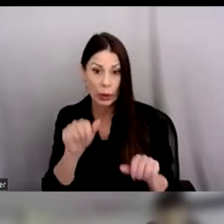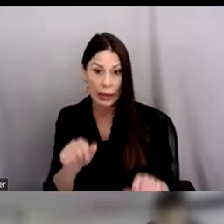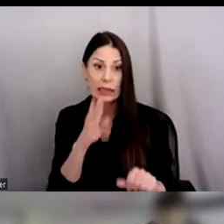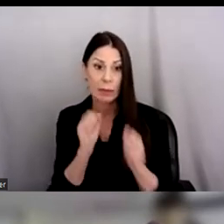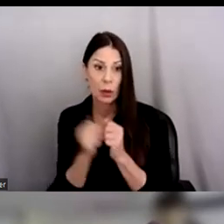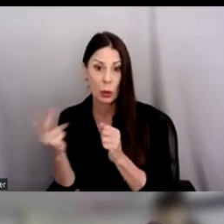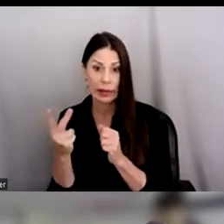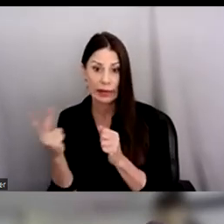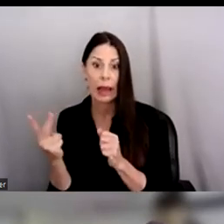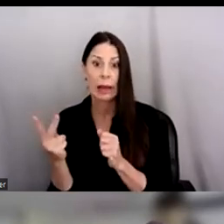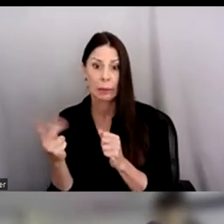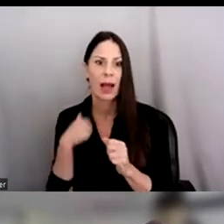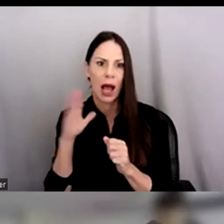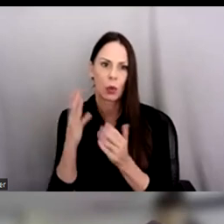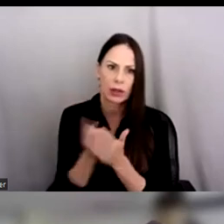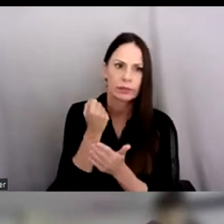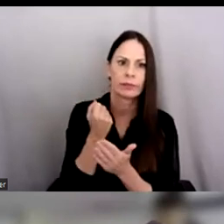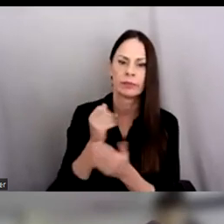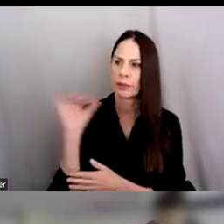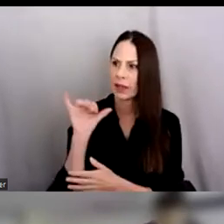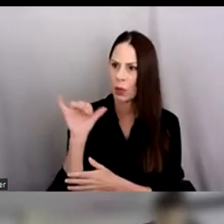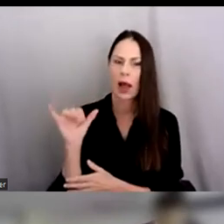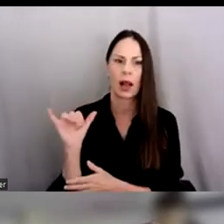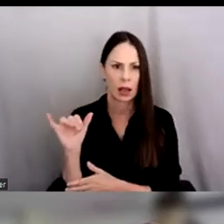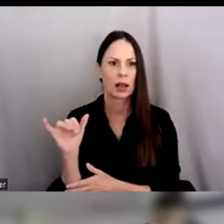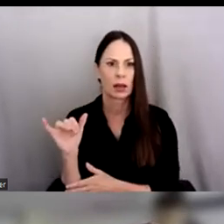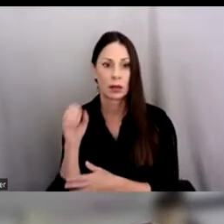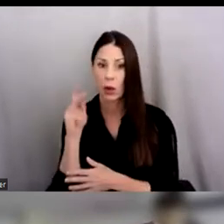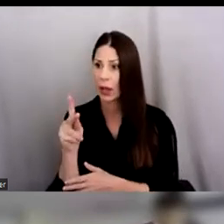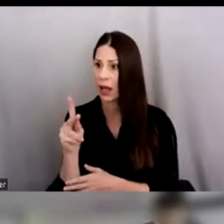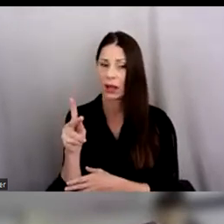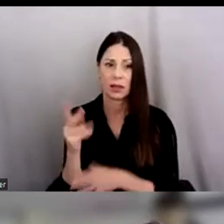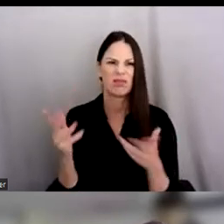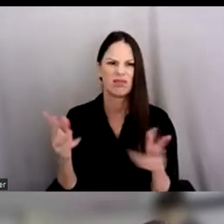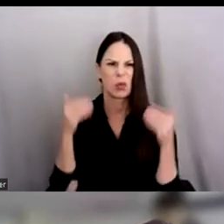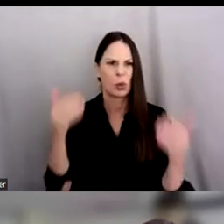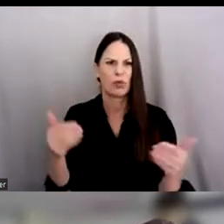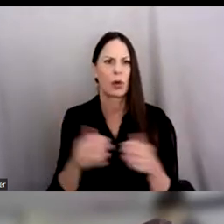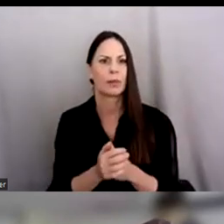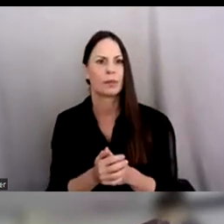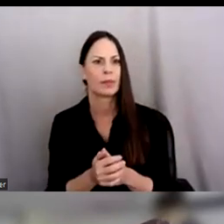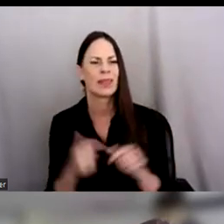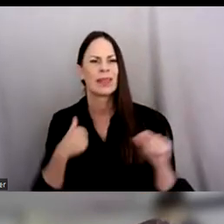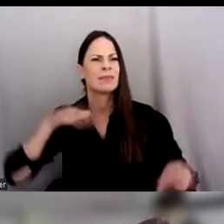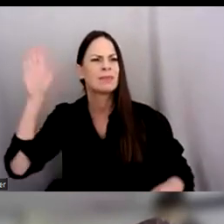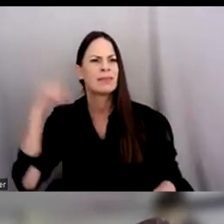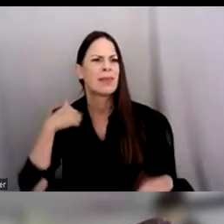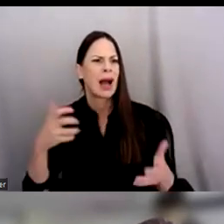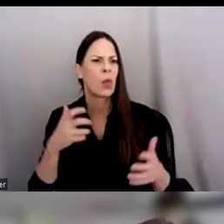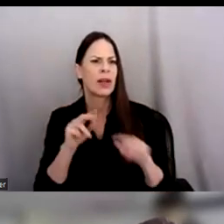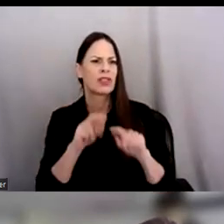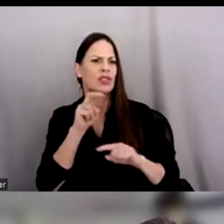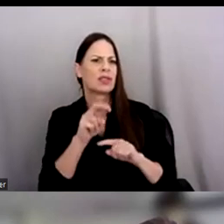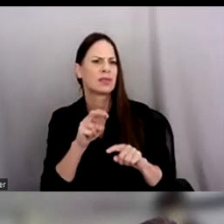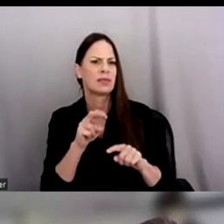so, okay, let's move forward. Everybody's good. I just wanted to chime in really quick, Dr. Rob.